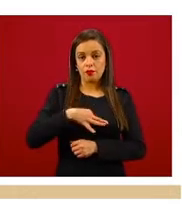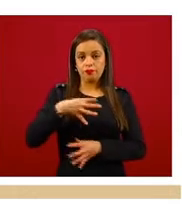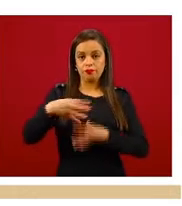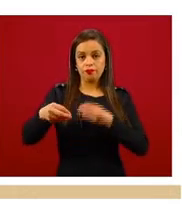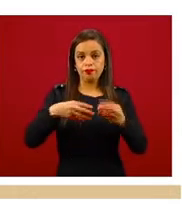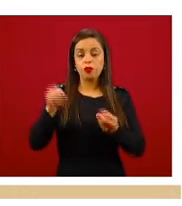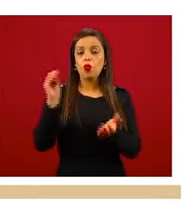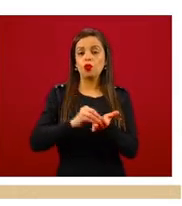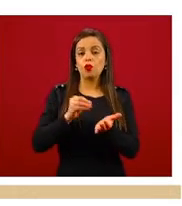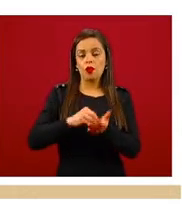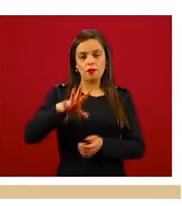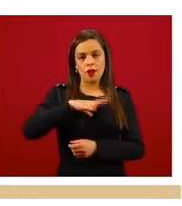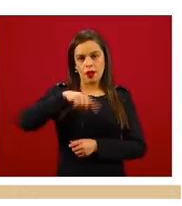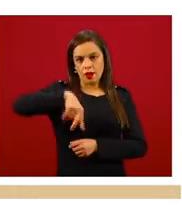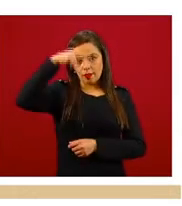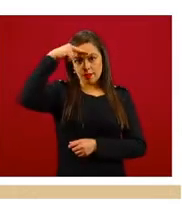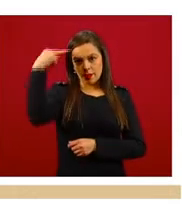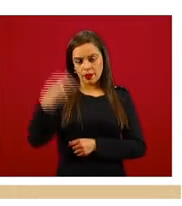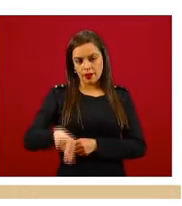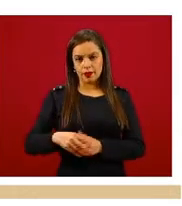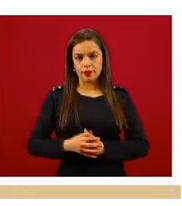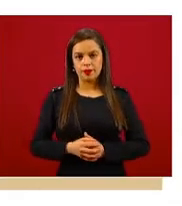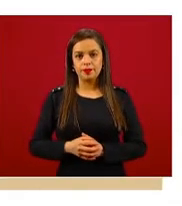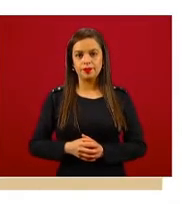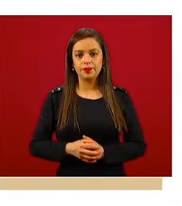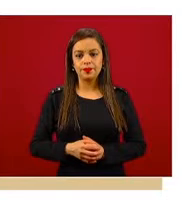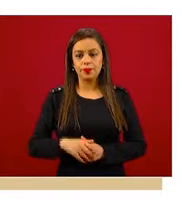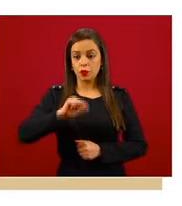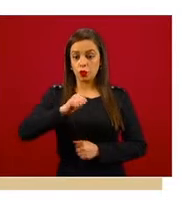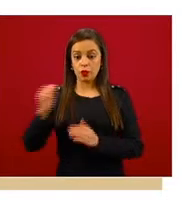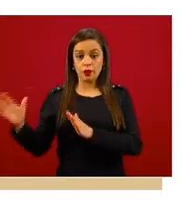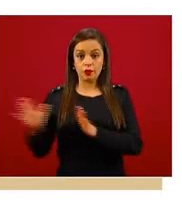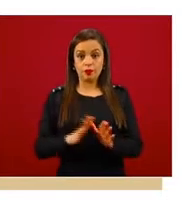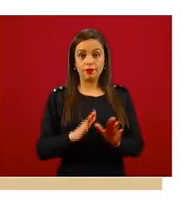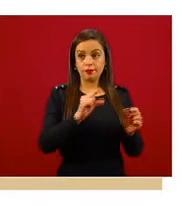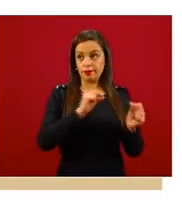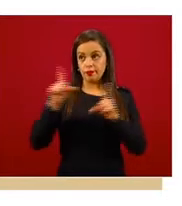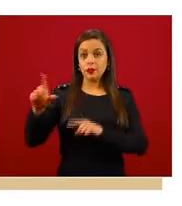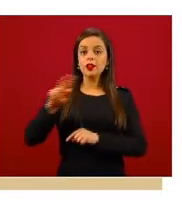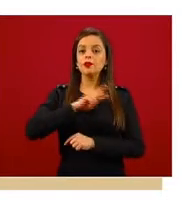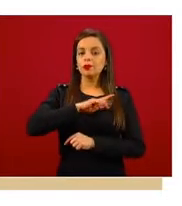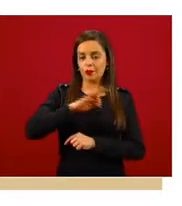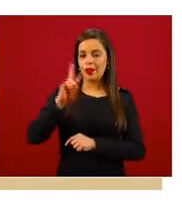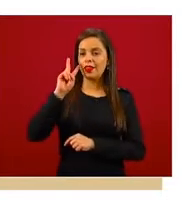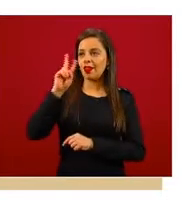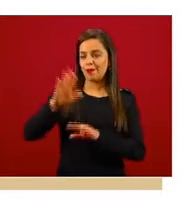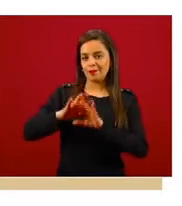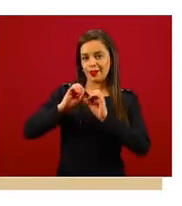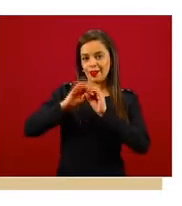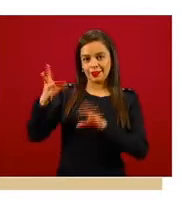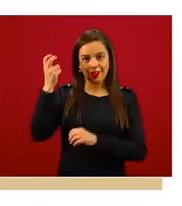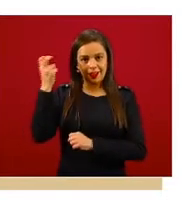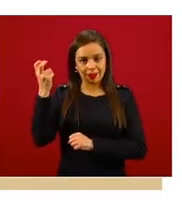that we're experiencing in the country. And in my following slides, you can also see this particular situation. Here, you